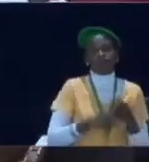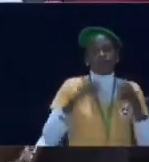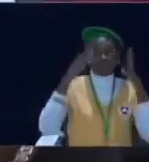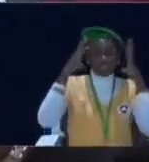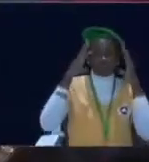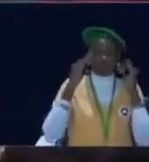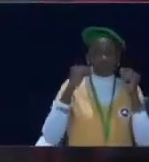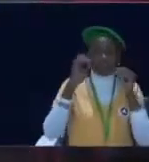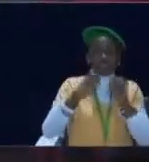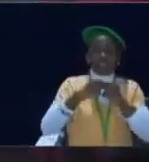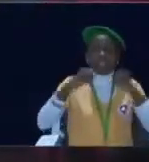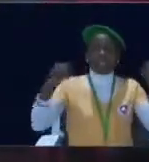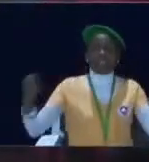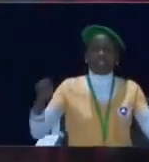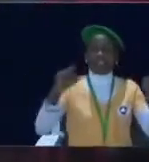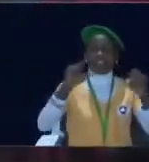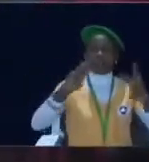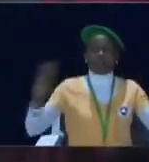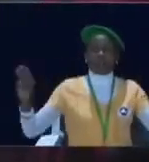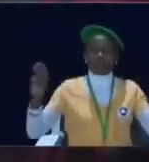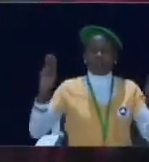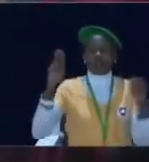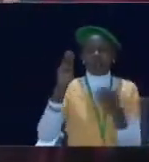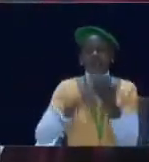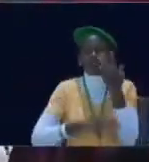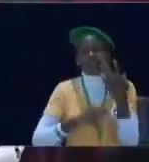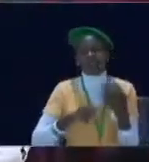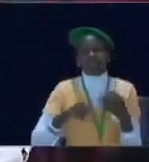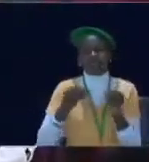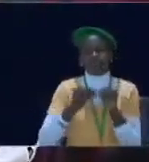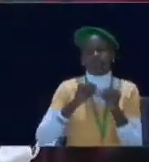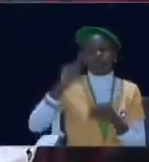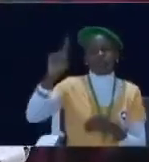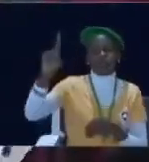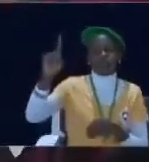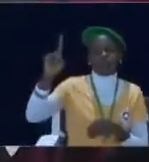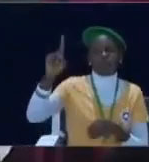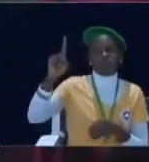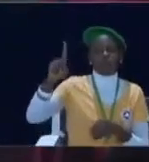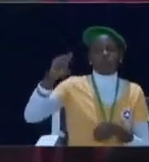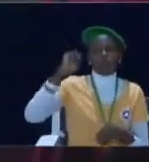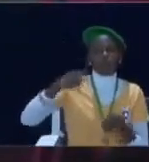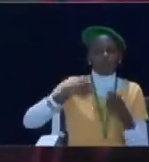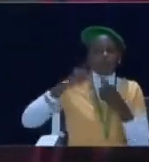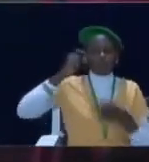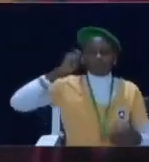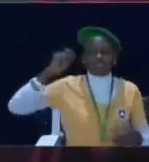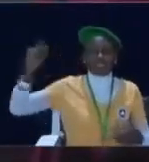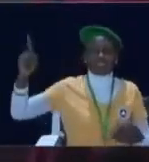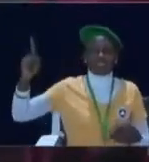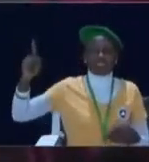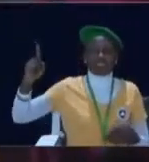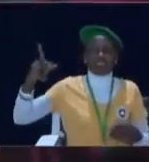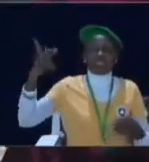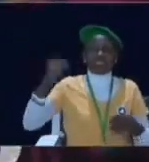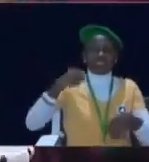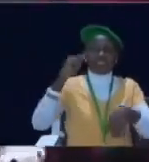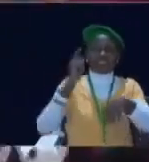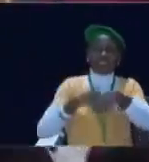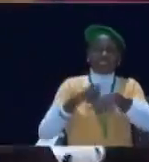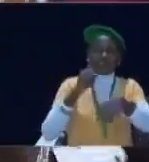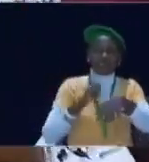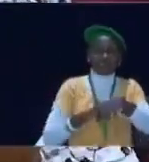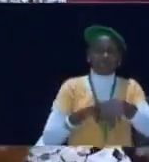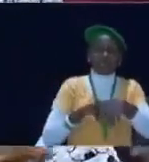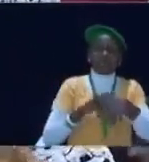experience enlargement. Number one, you need to understand the times